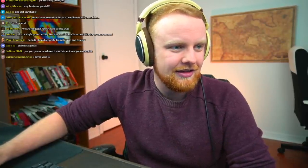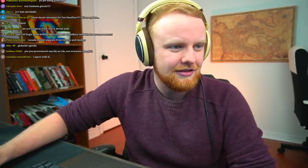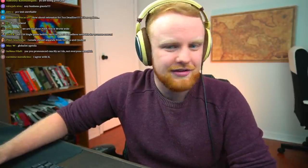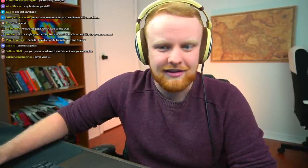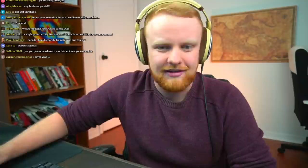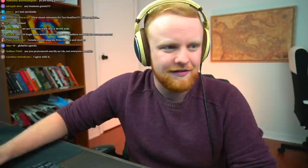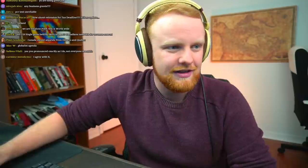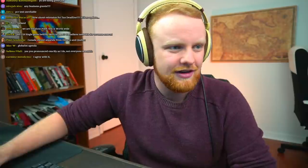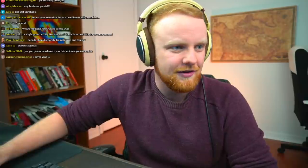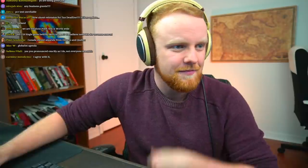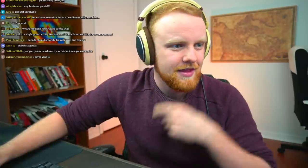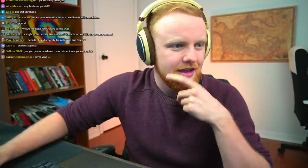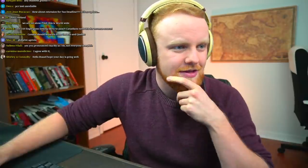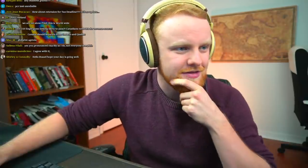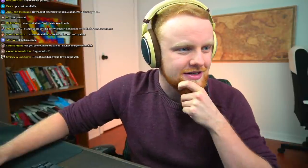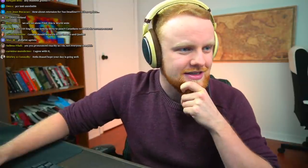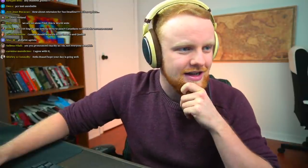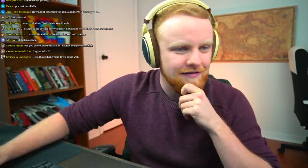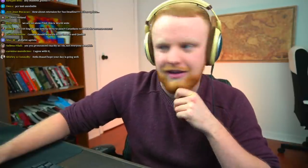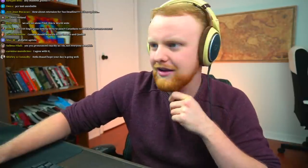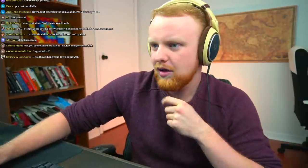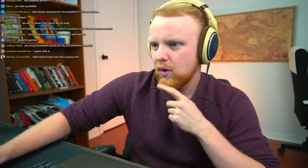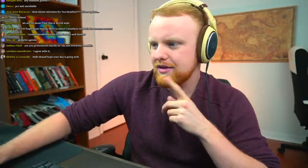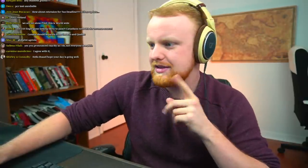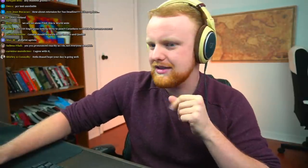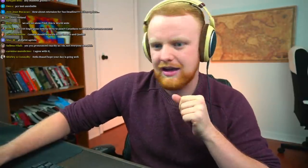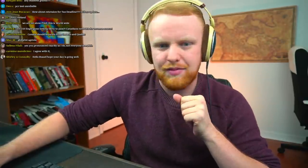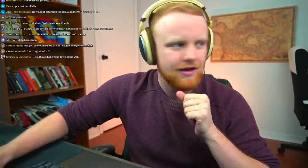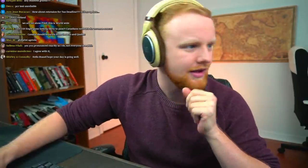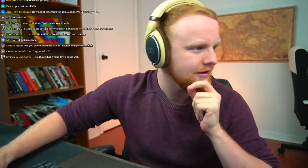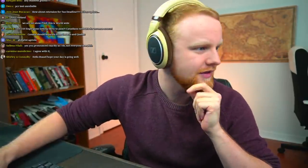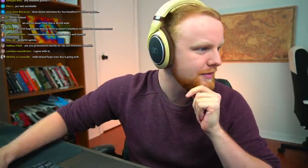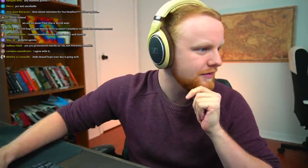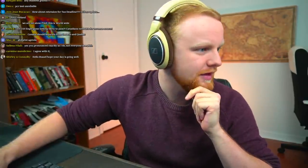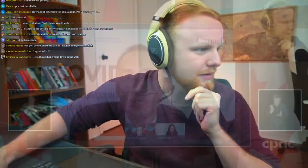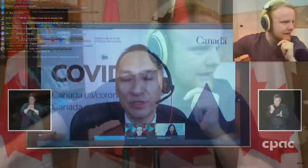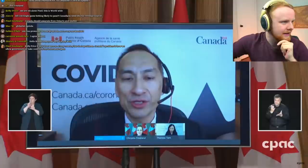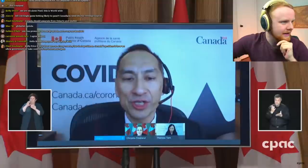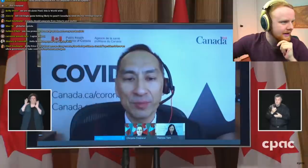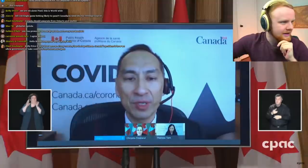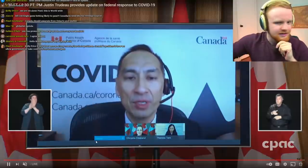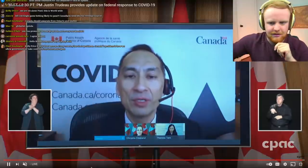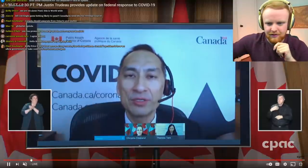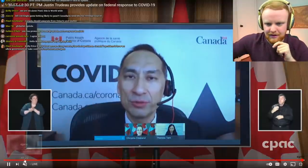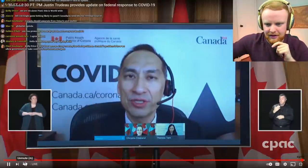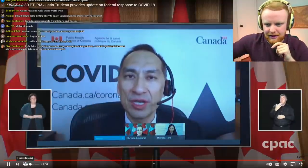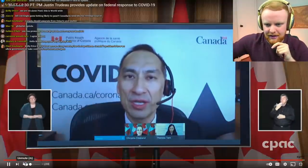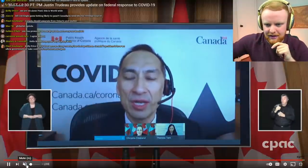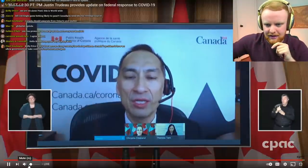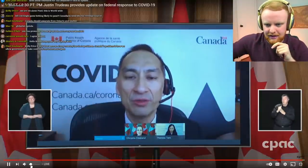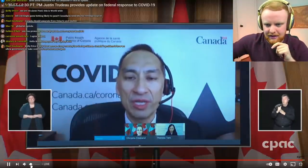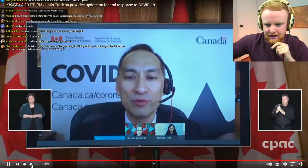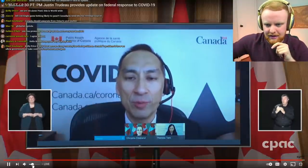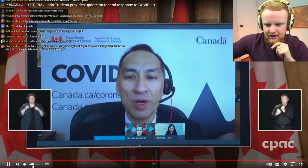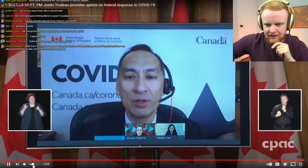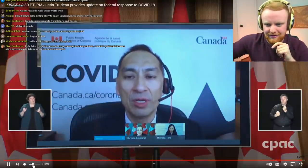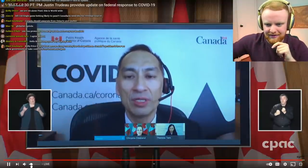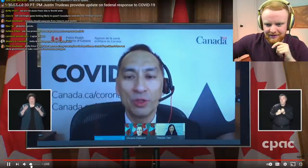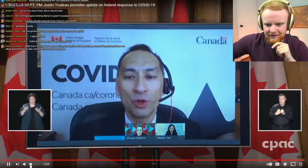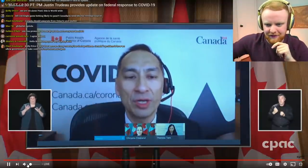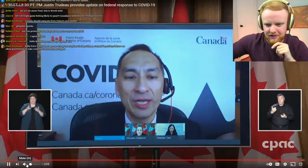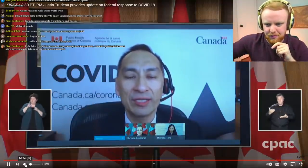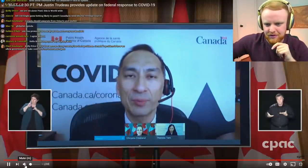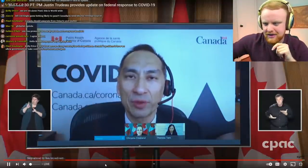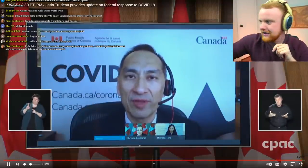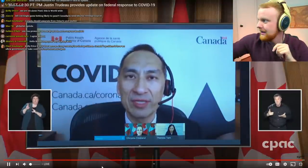yeah, interesting stuff in here. Interesting stuff. While this is up, I'm going to flip right here so you can... this is